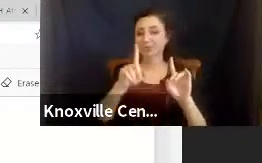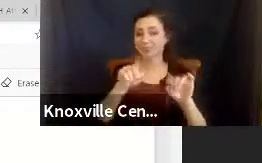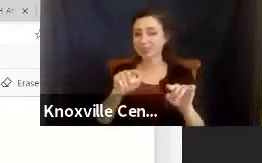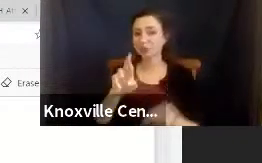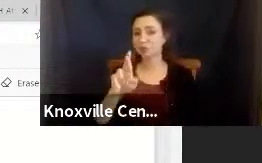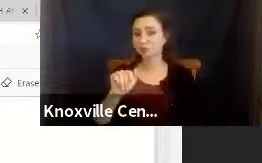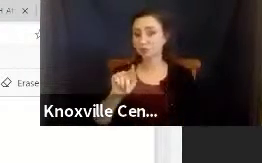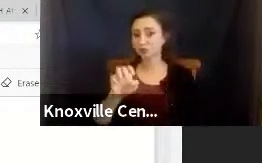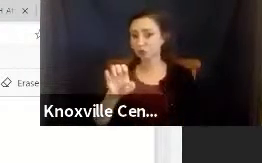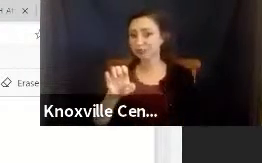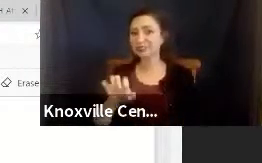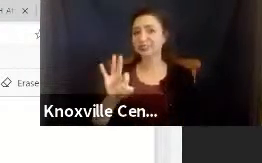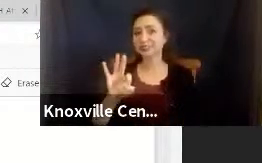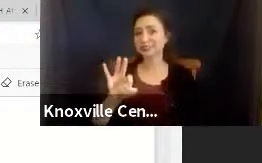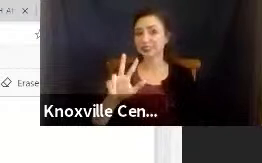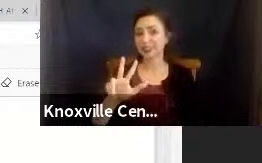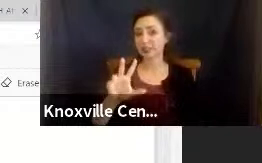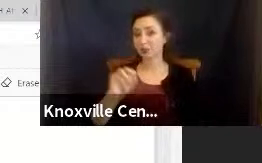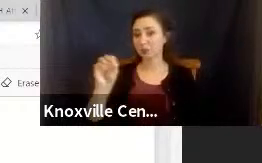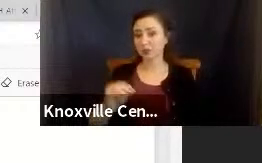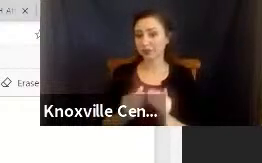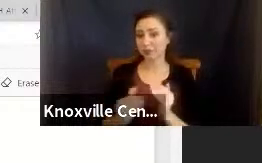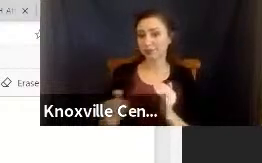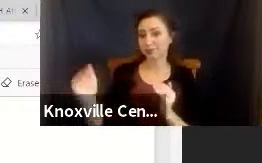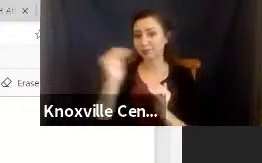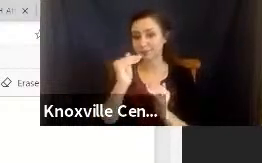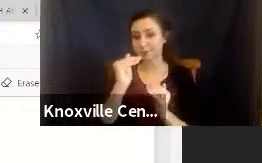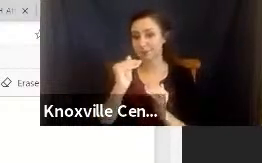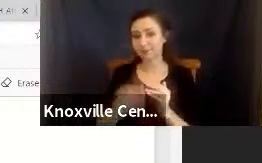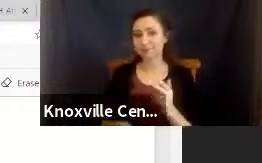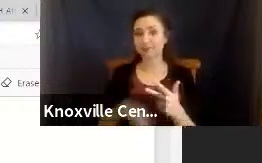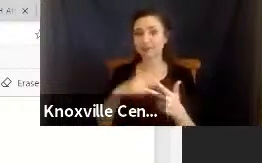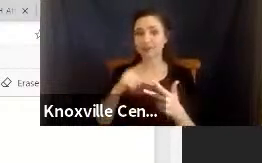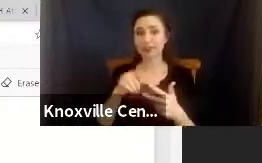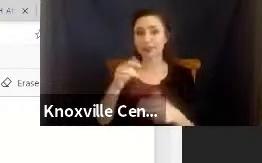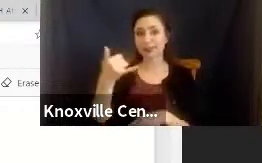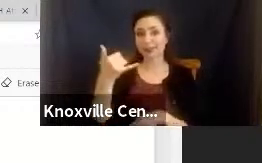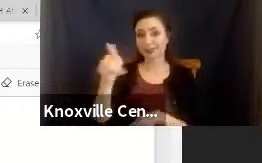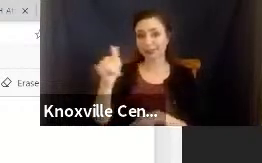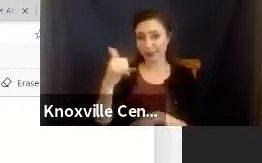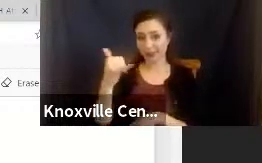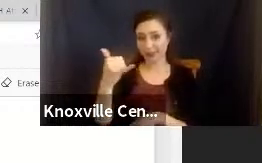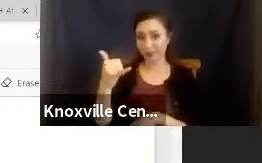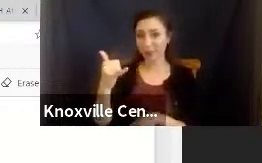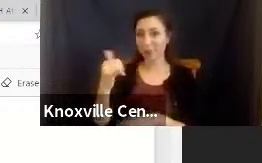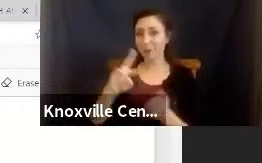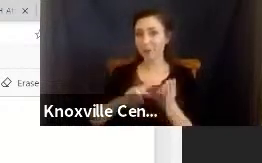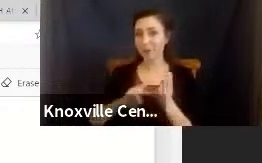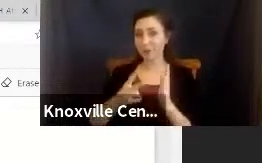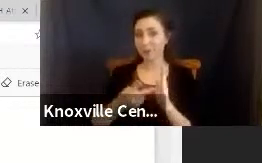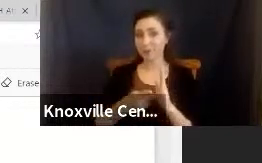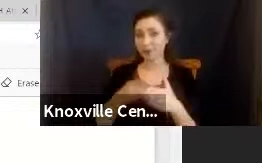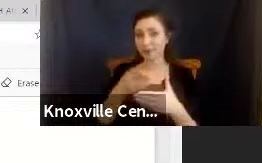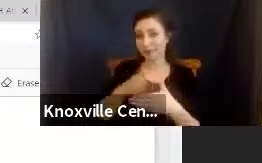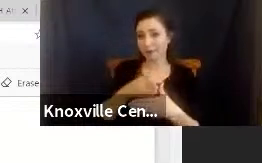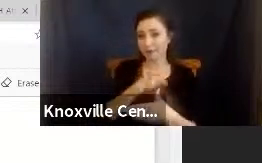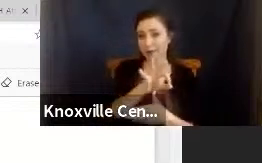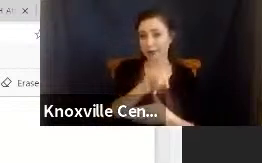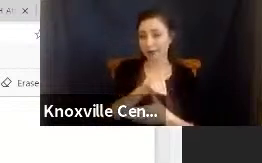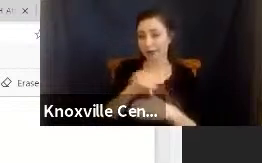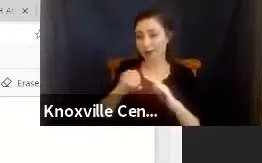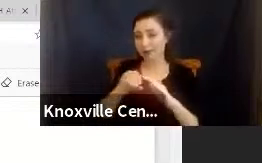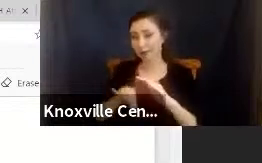of 93 or greater. Yellow is attendance between 90 and less than